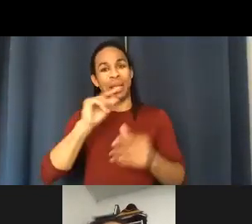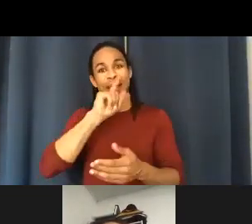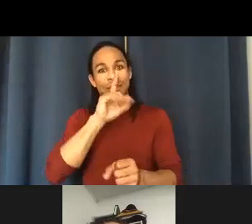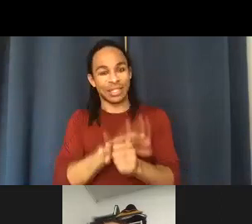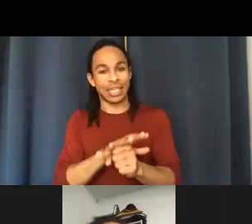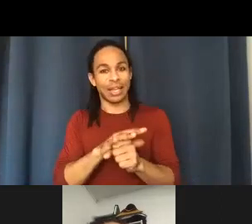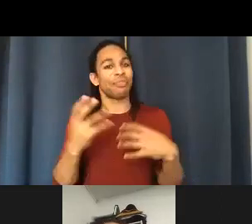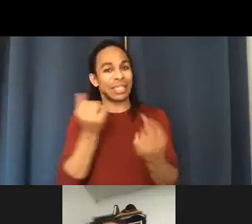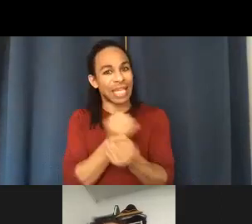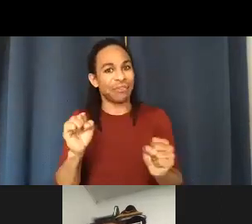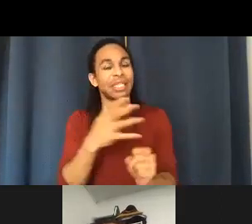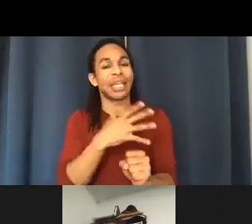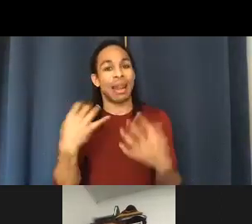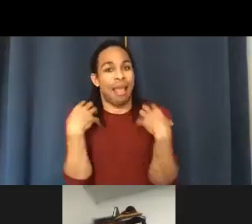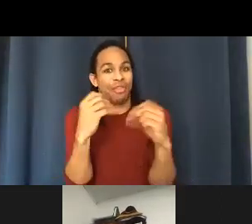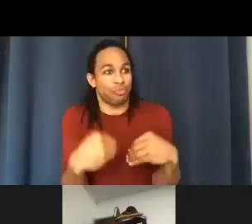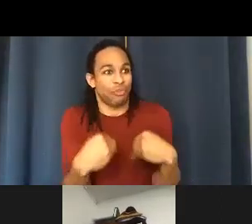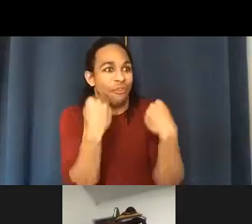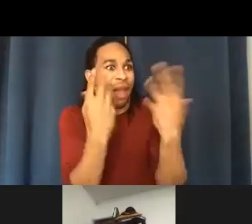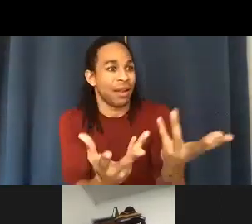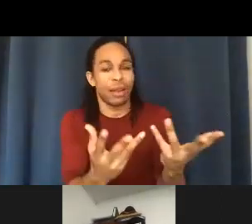care medicine.